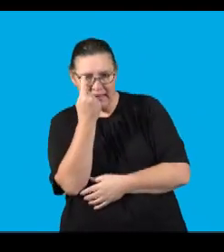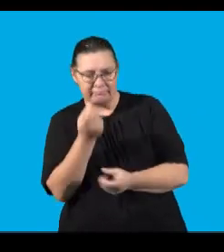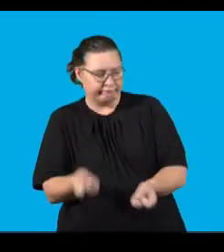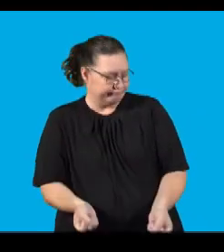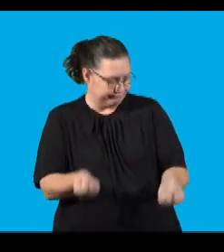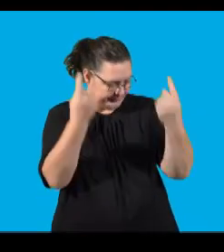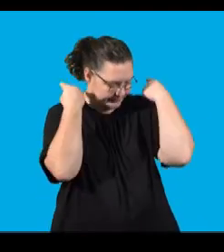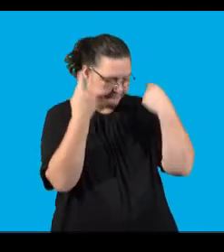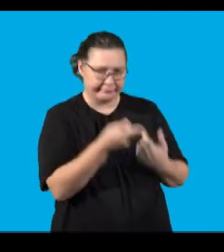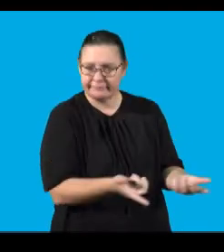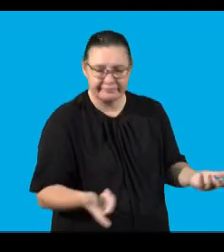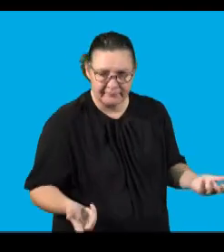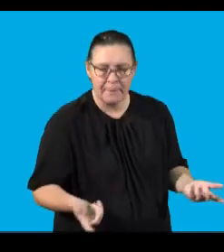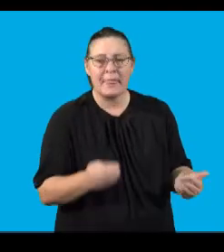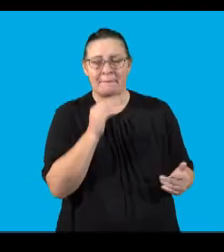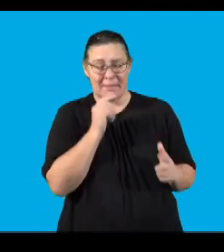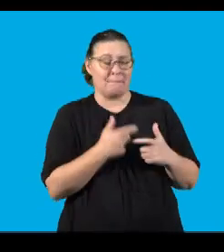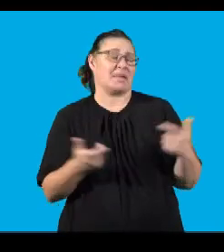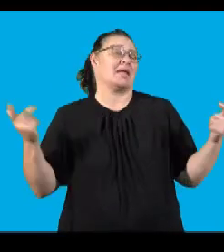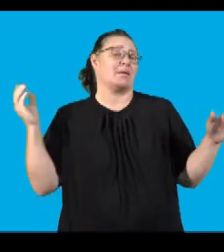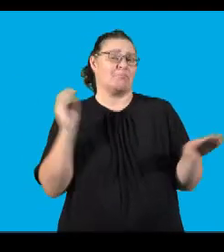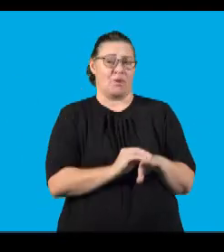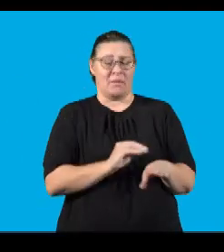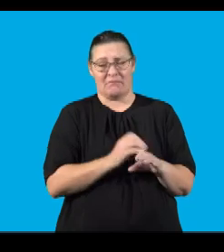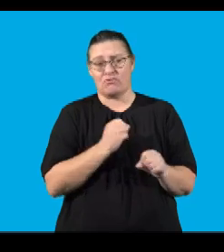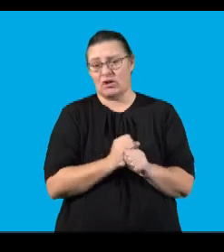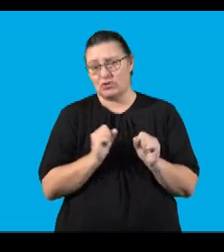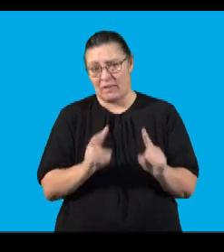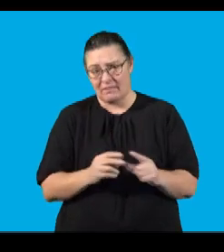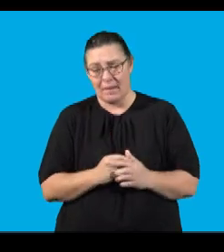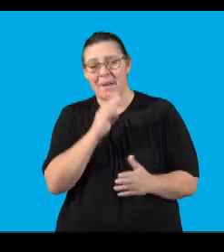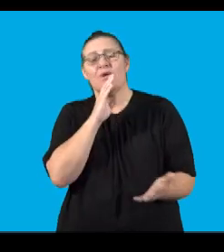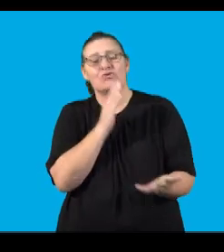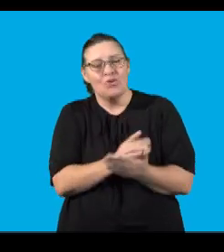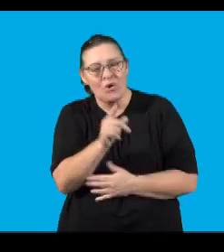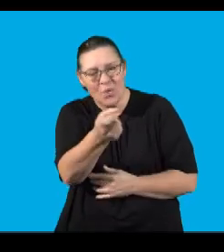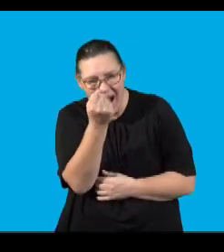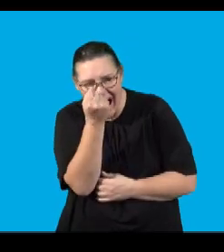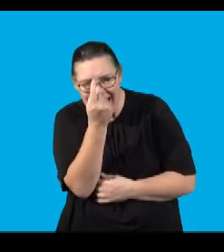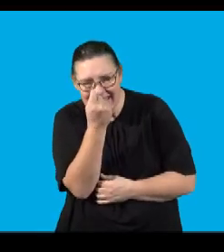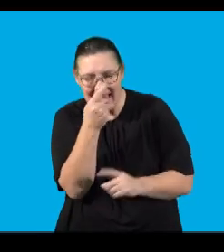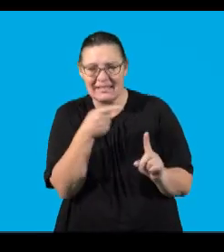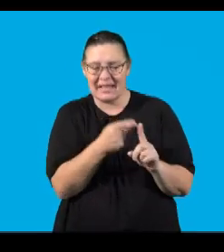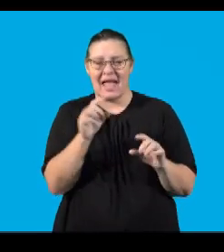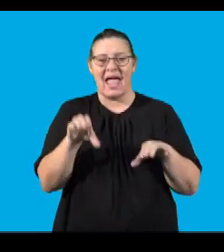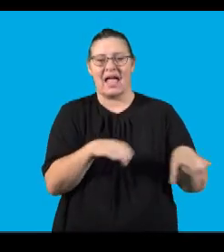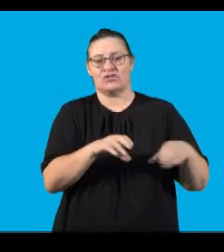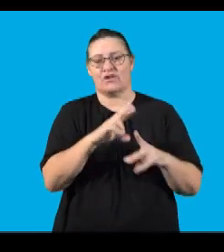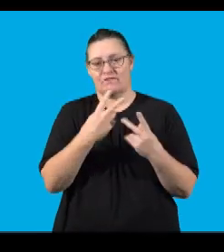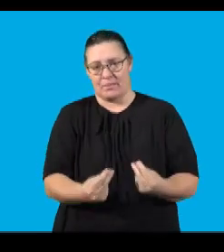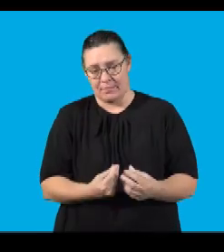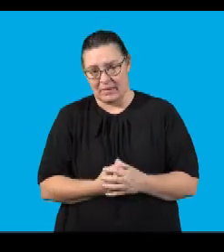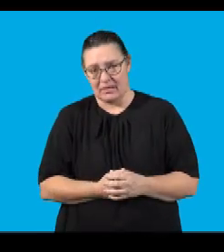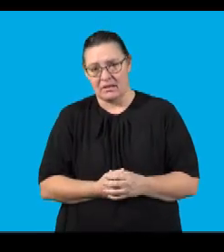or misunderstanding questions. This is a big problem, grade 12s. Make sure that you understand the action